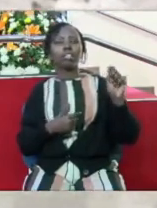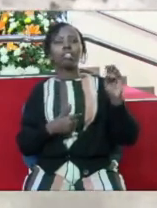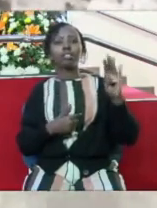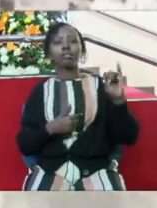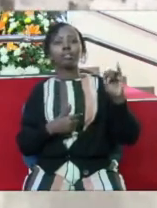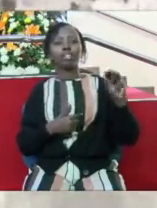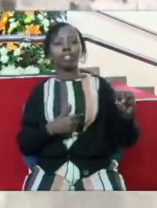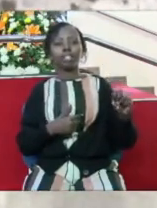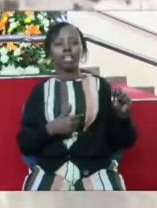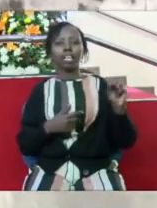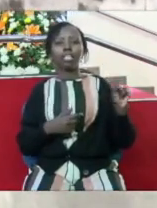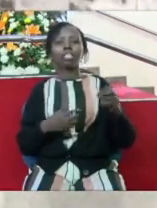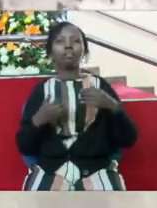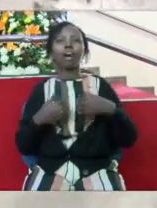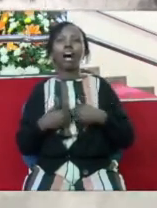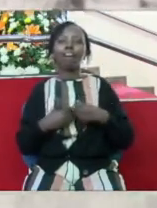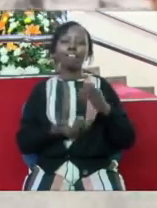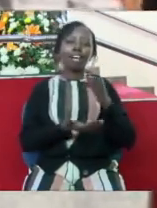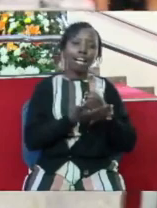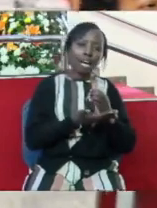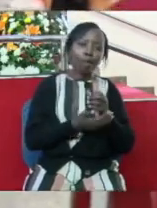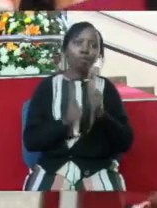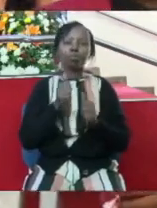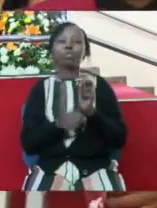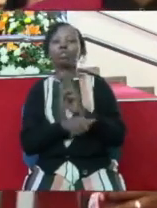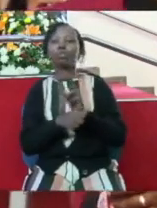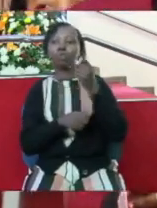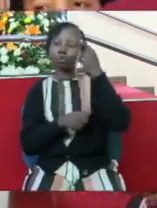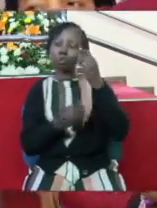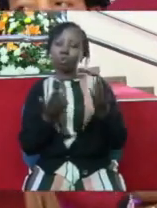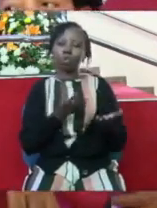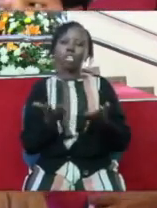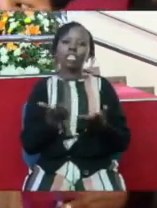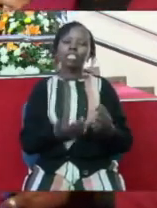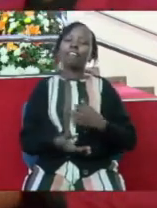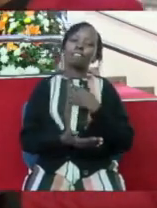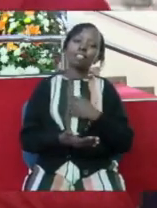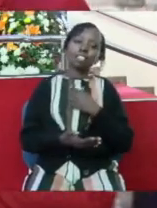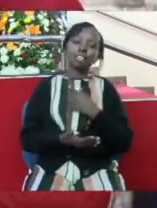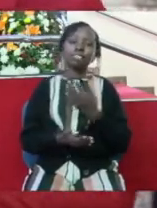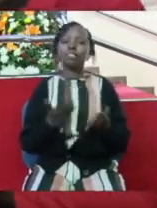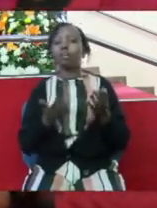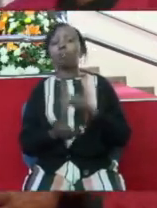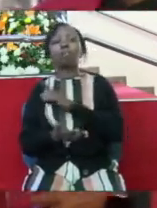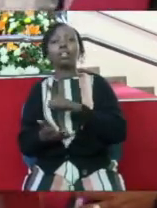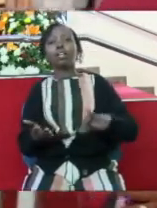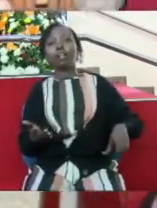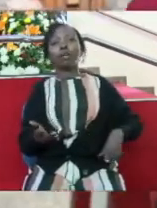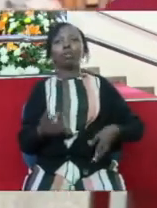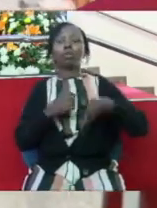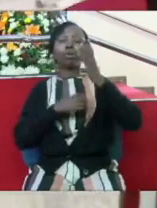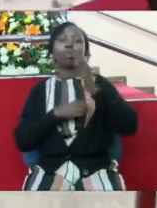important guests. Na kuna vile vyombo za kuhudumia wageni. Oh, that the Lord would use you. Oh, Mungu akutumie. As a vessel of